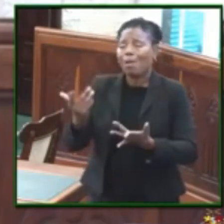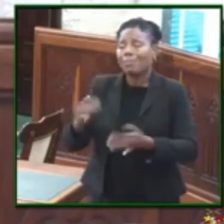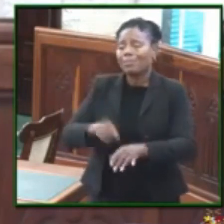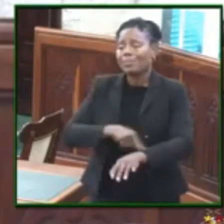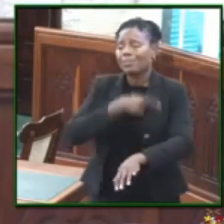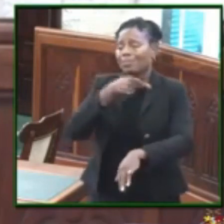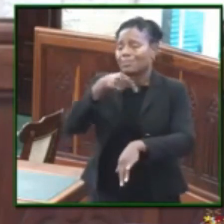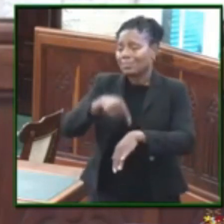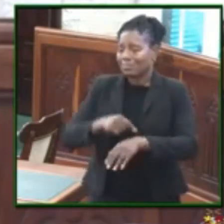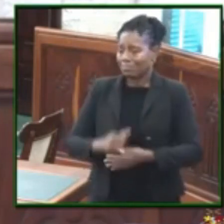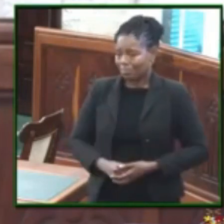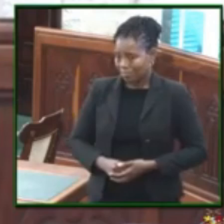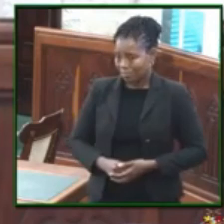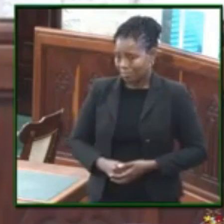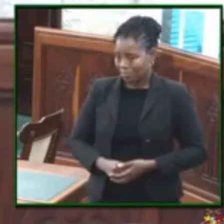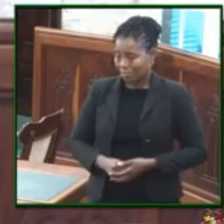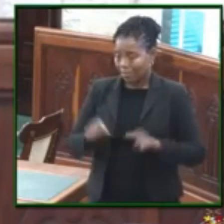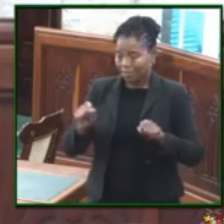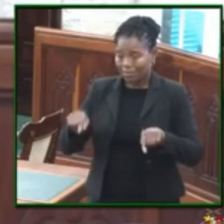This government